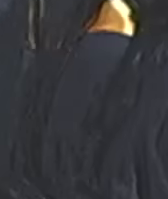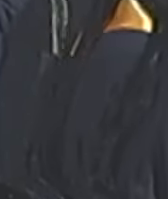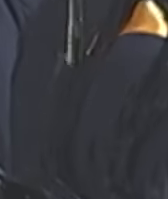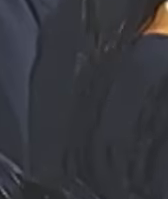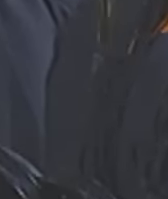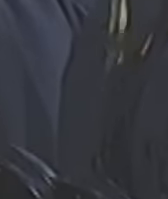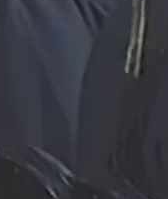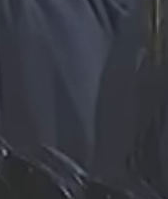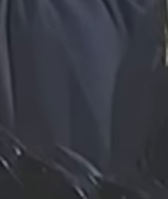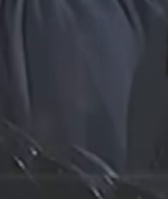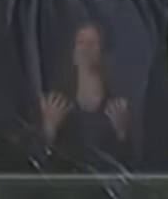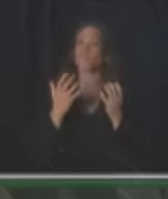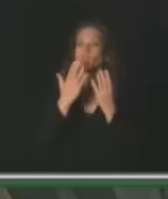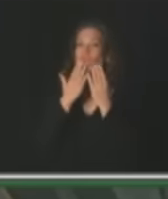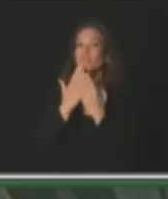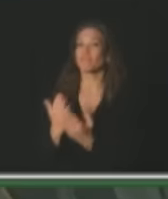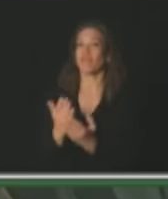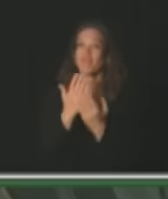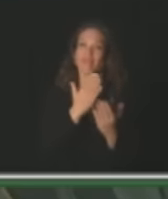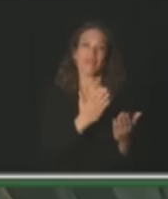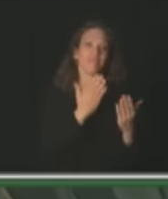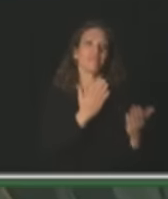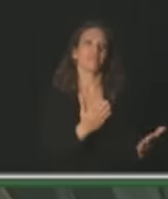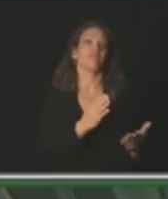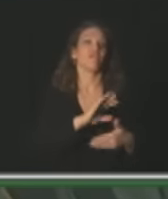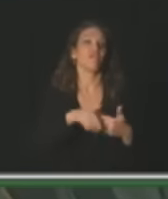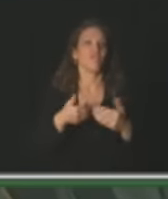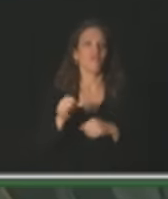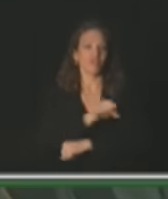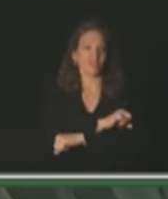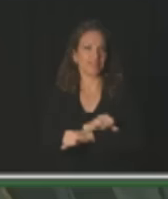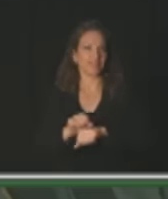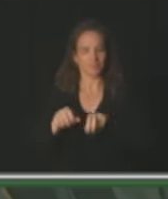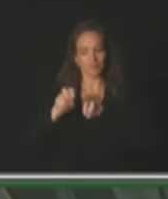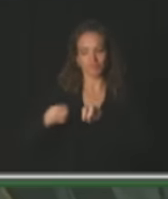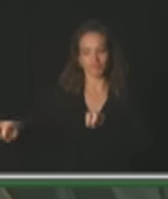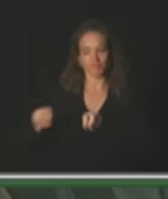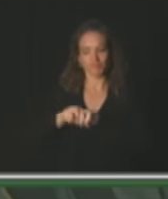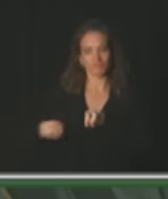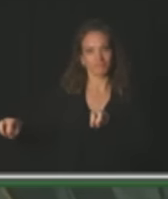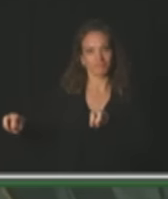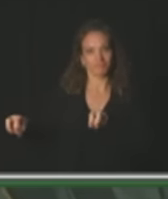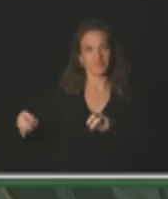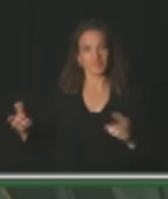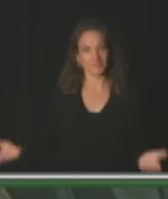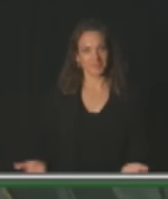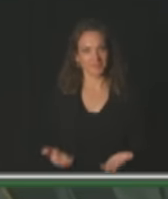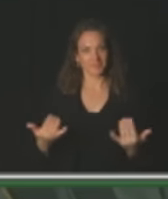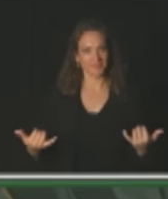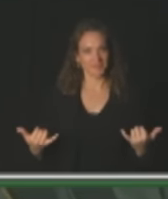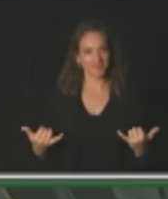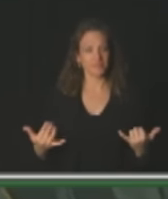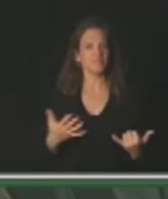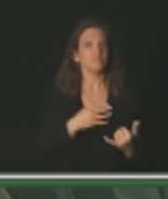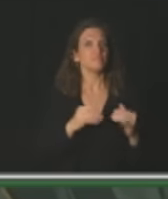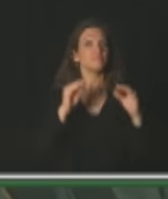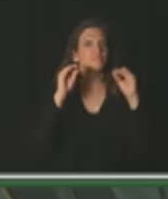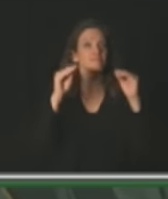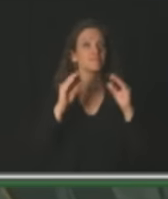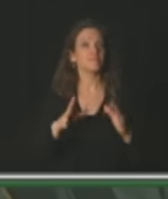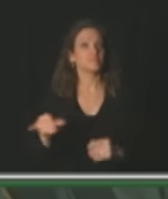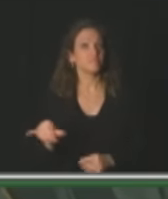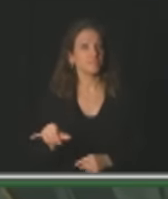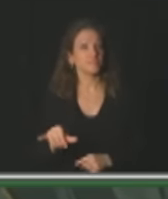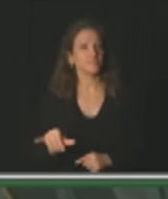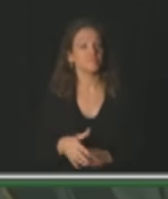I wish to thank all the members of the platform party for being here today and the faculty as well.